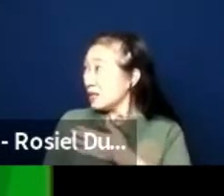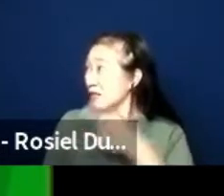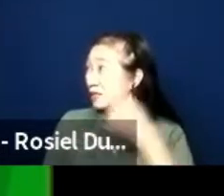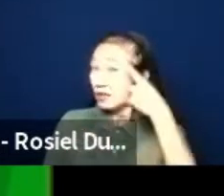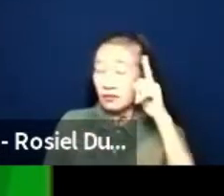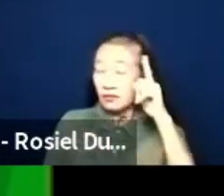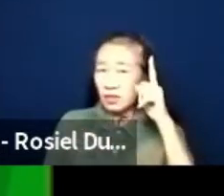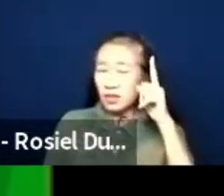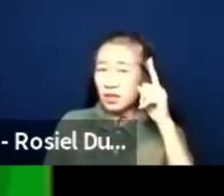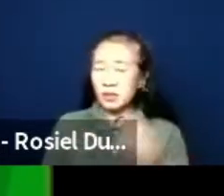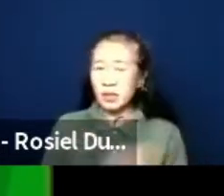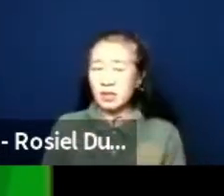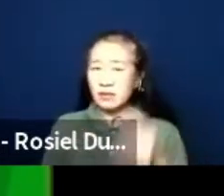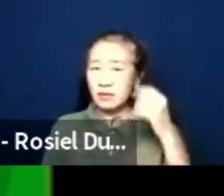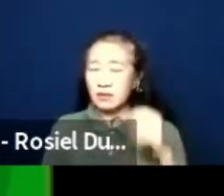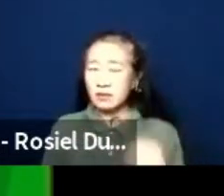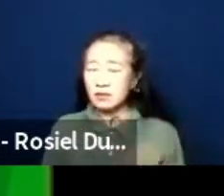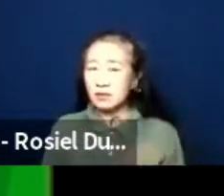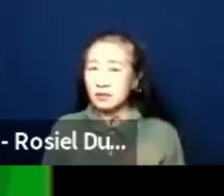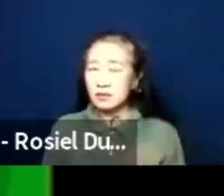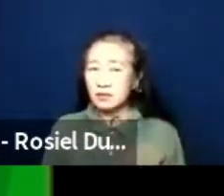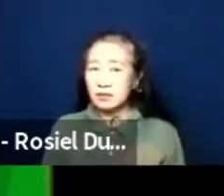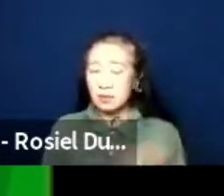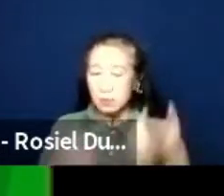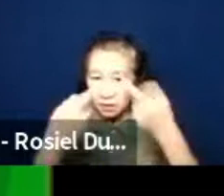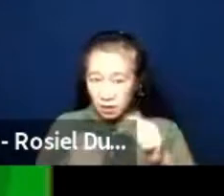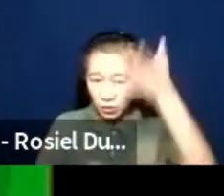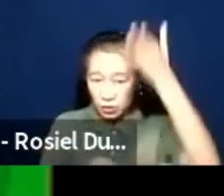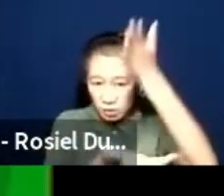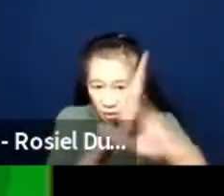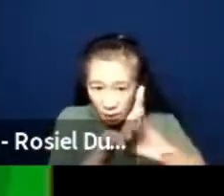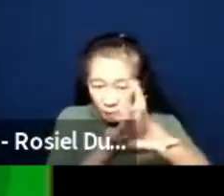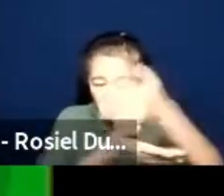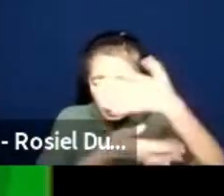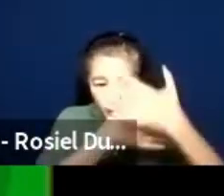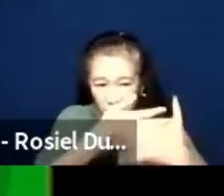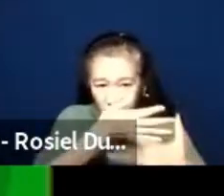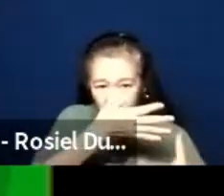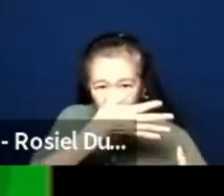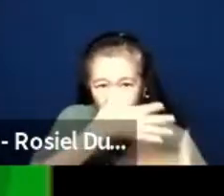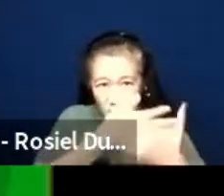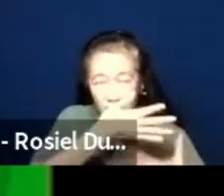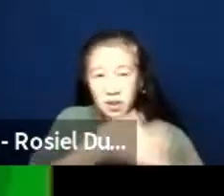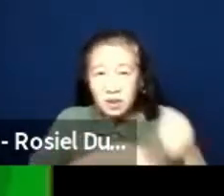cover the or try to stop the bleeding.